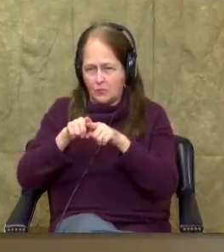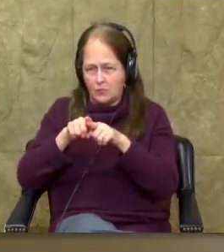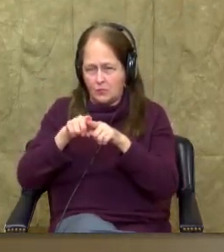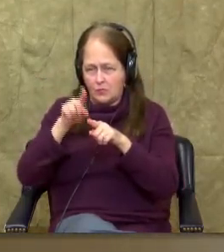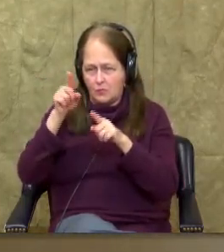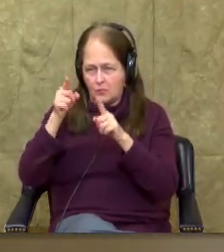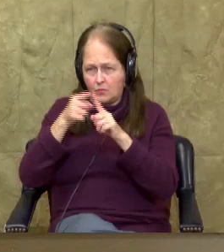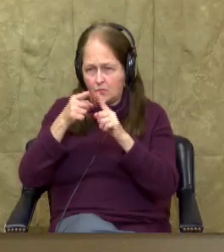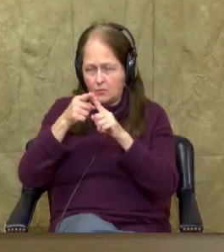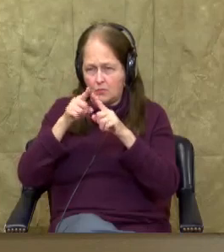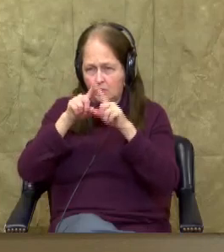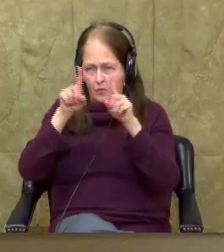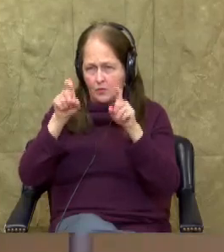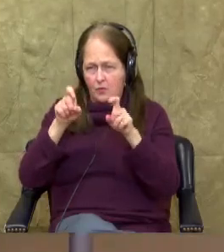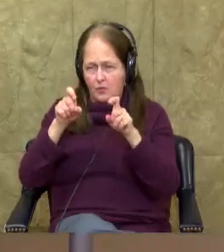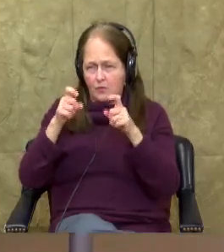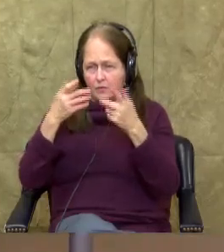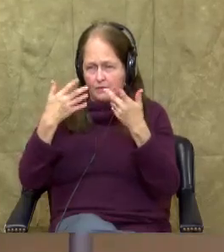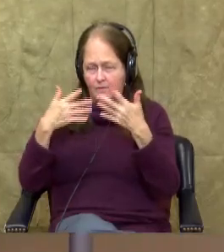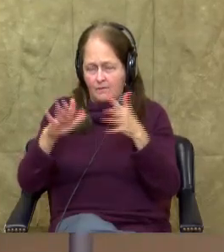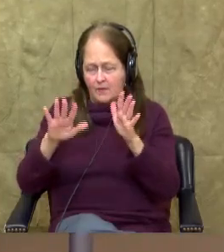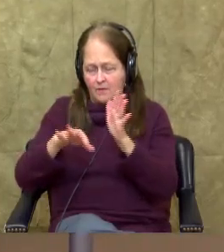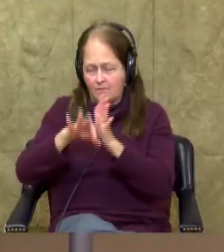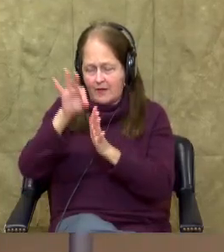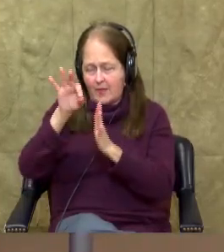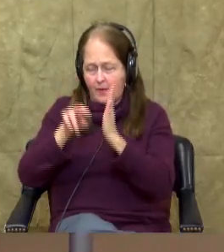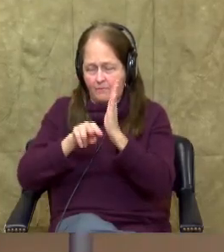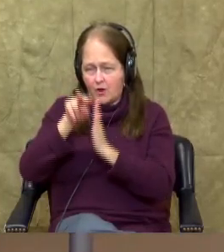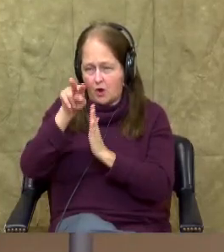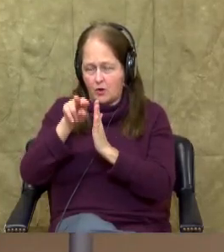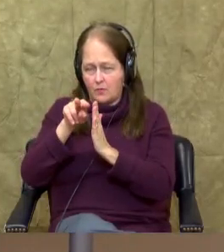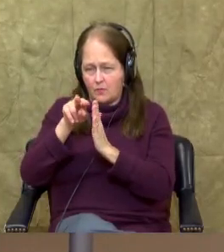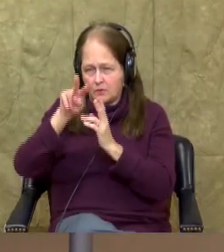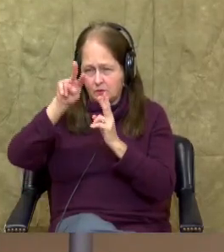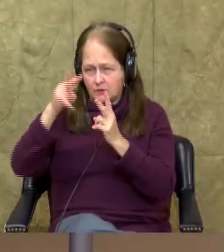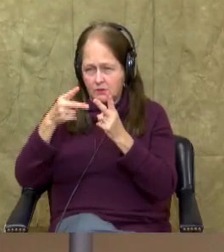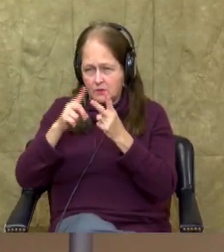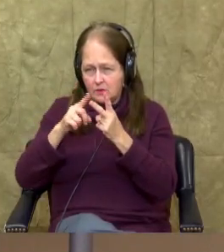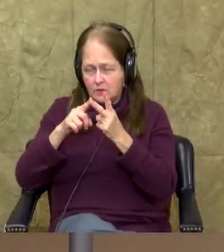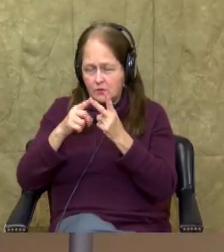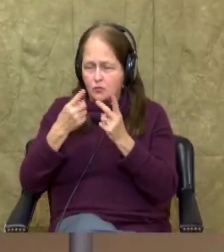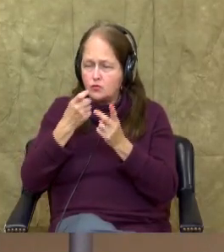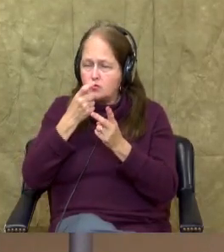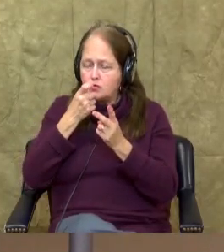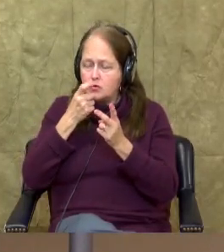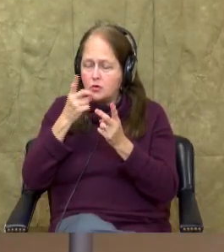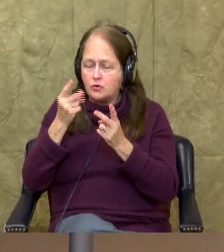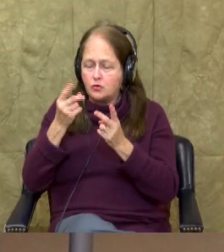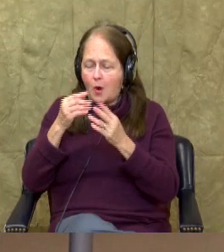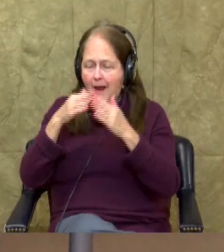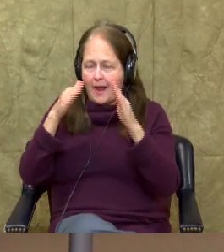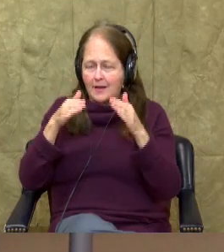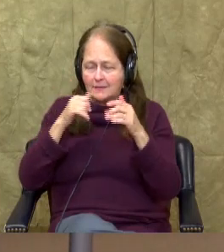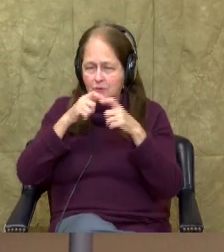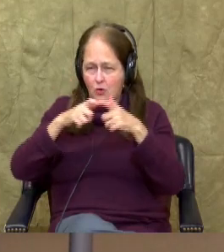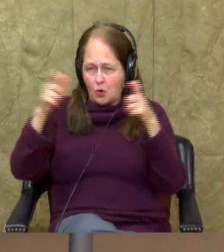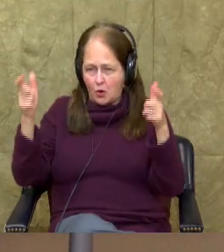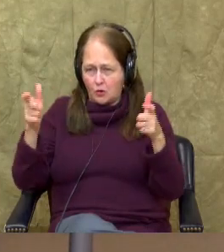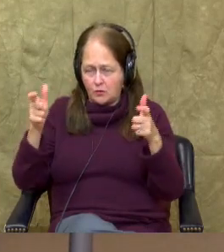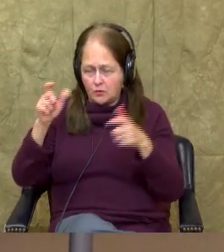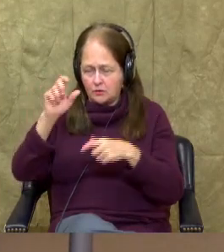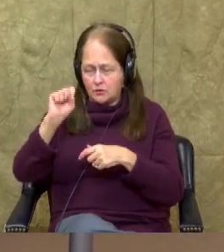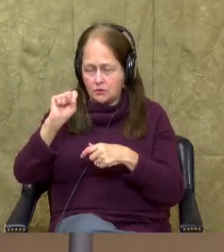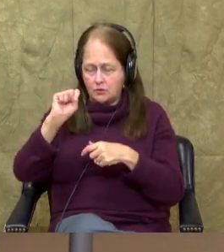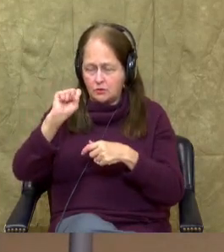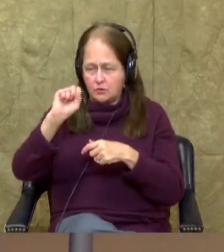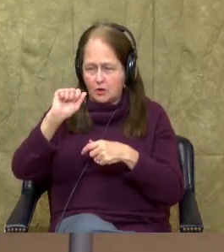the first question's answered. We found the volume. The second question, whose doghouse is larger? Well,